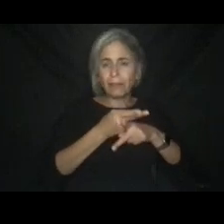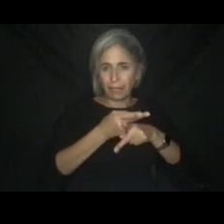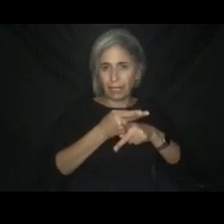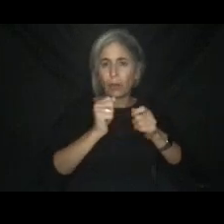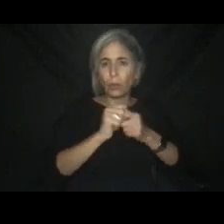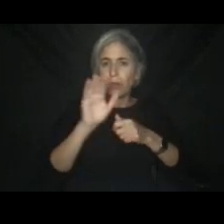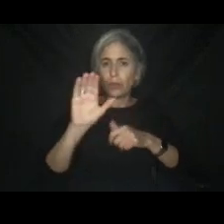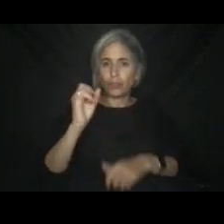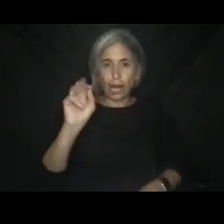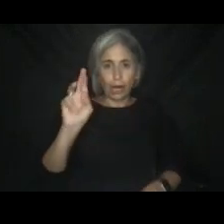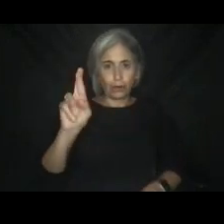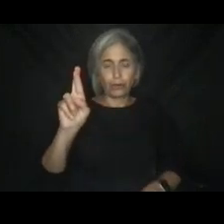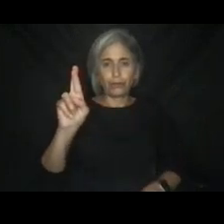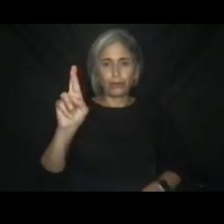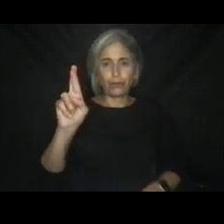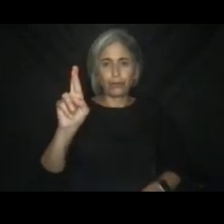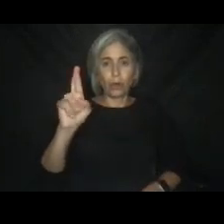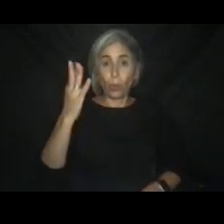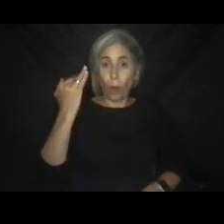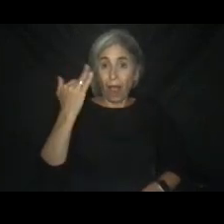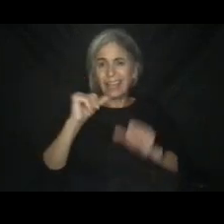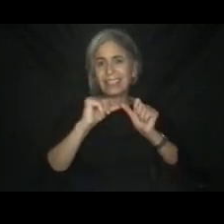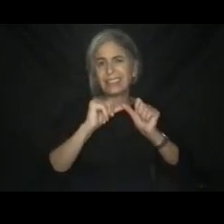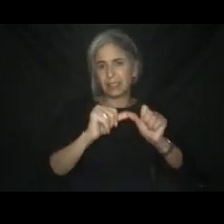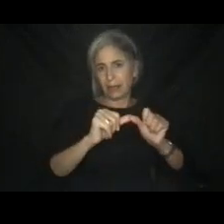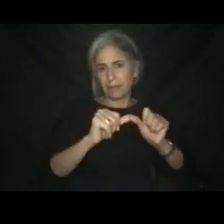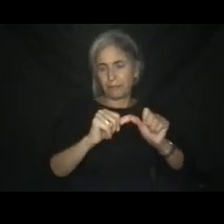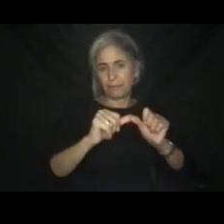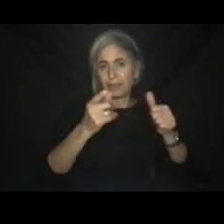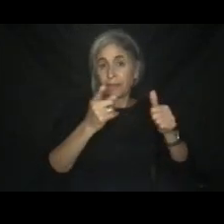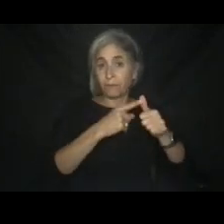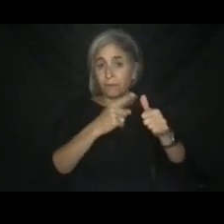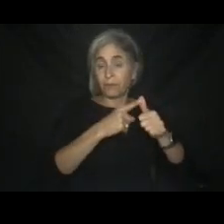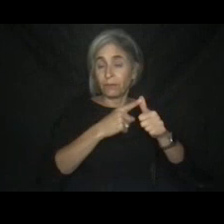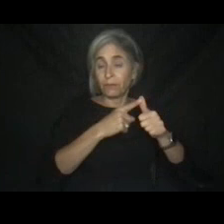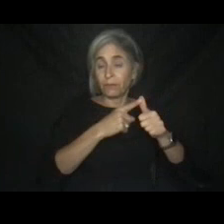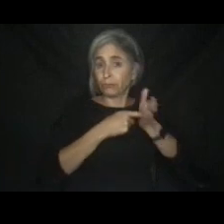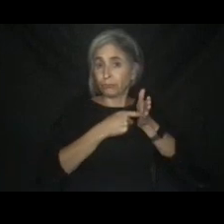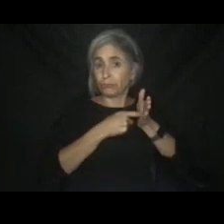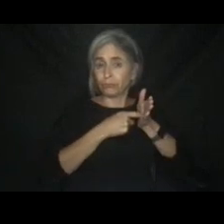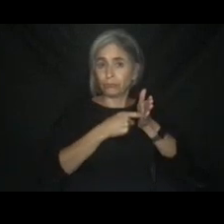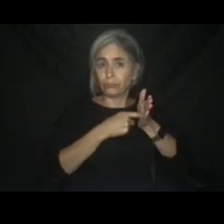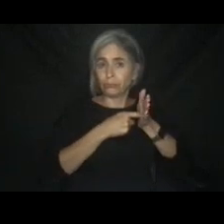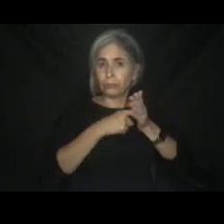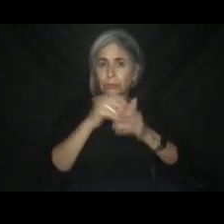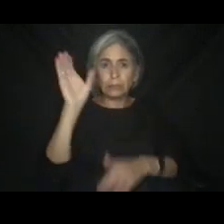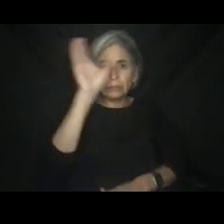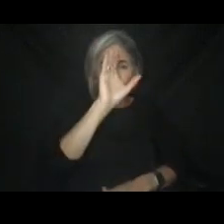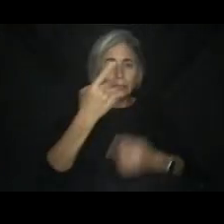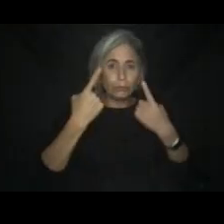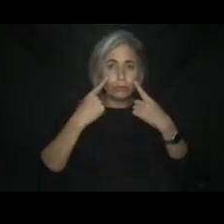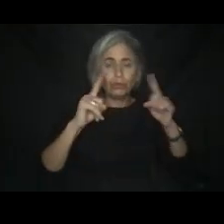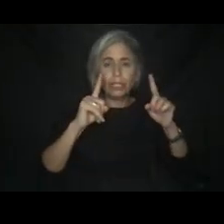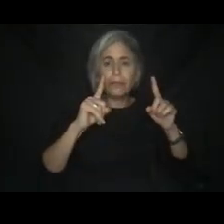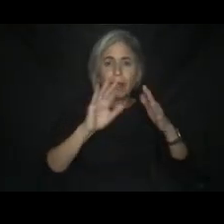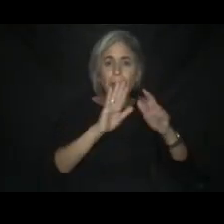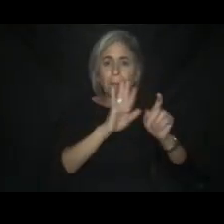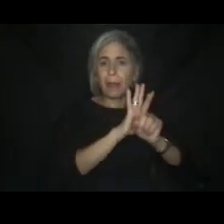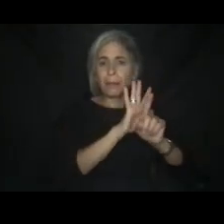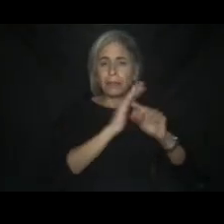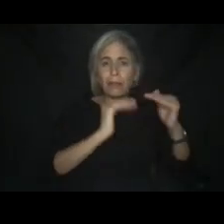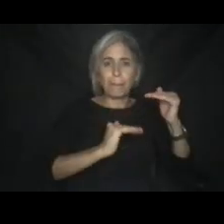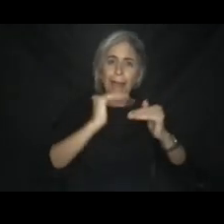your charter, so they're consistent. Our first criterion is to seek to achieve reasonable population balance across